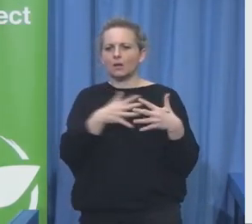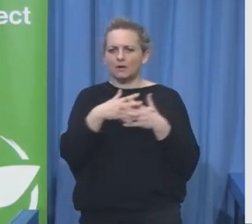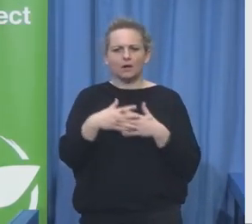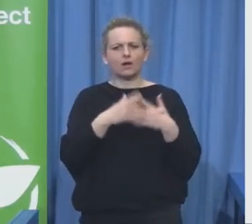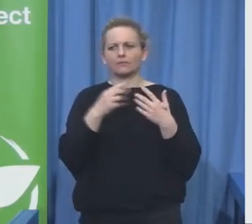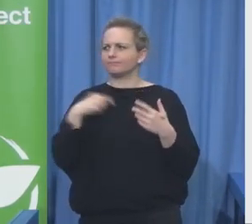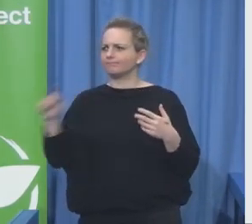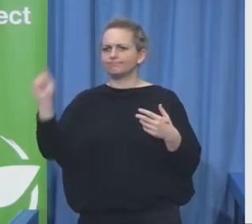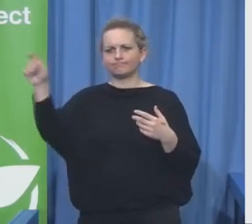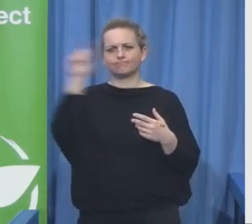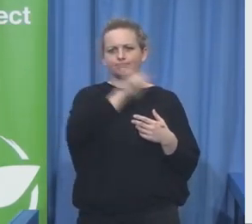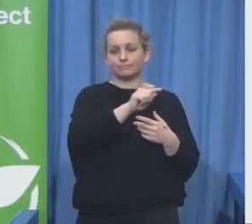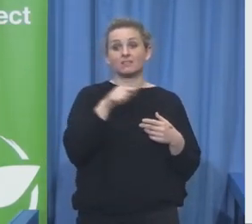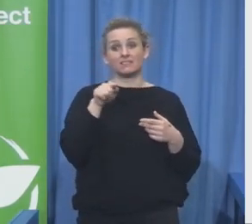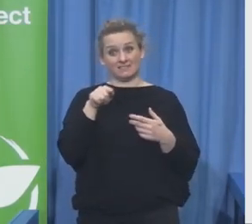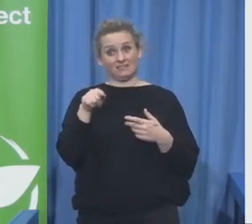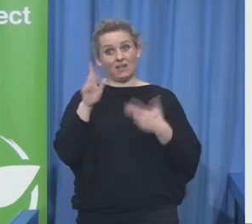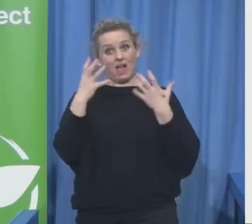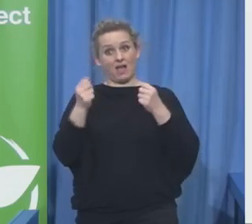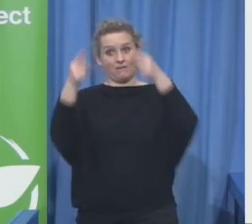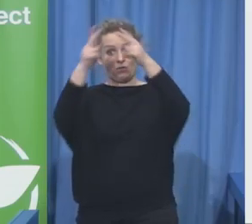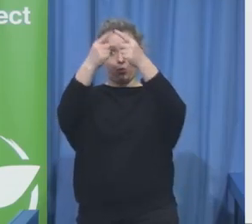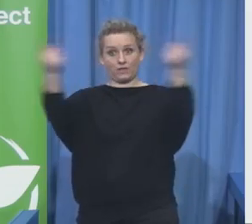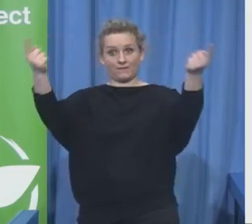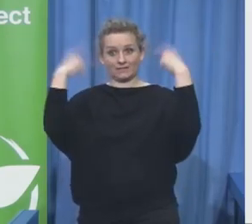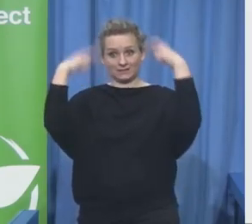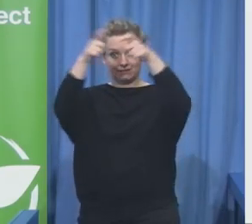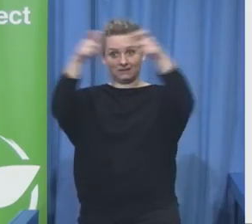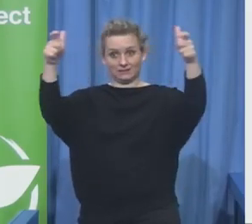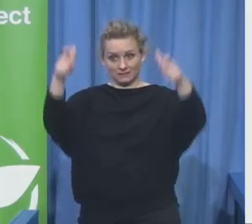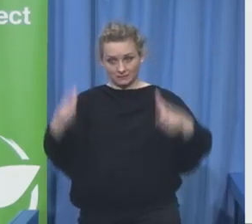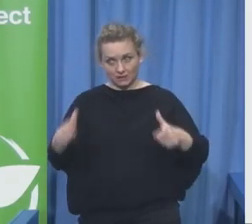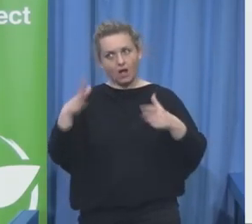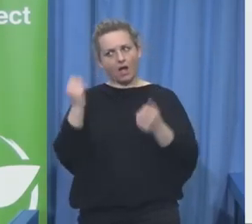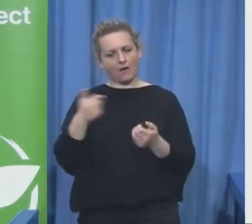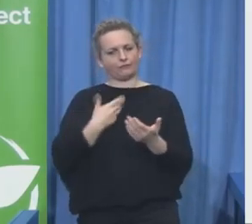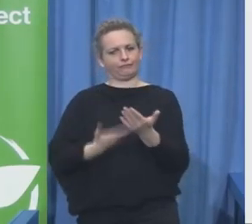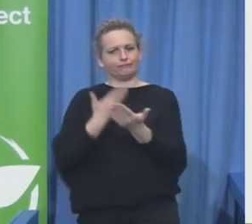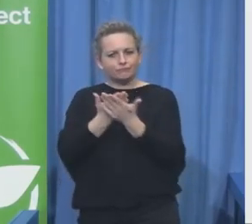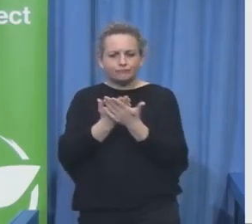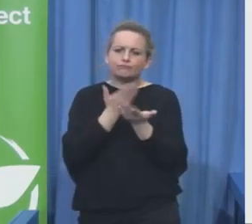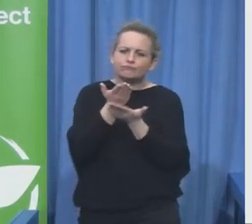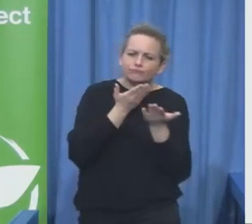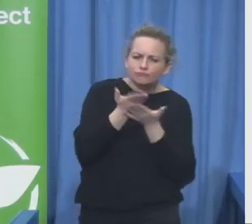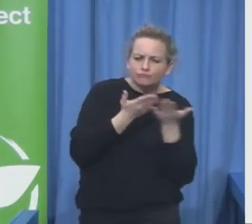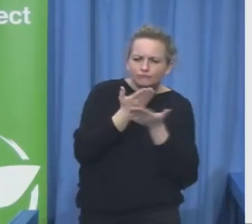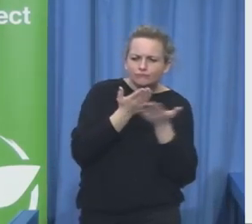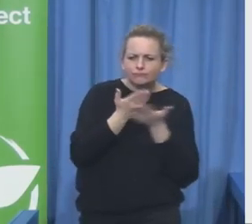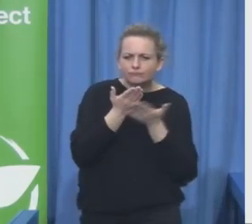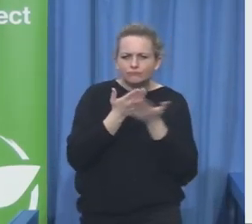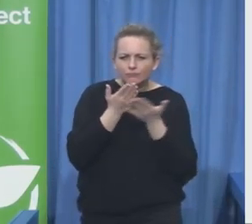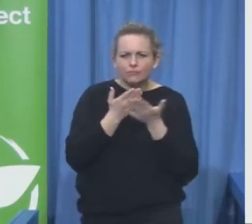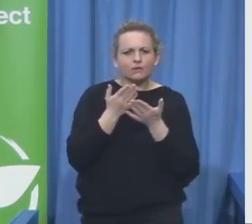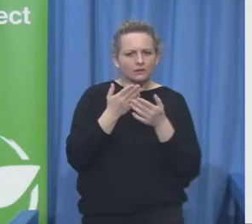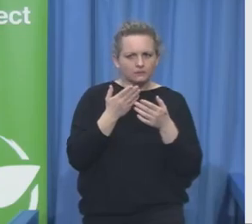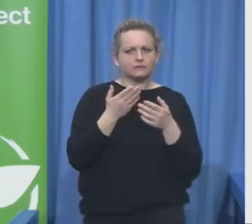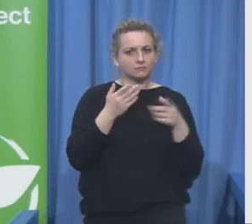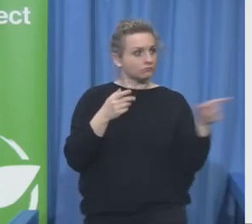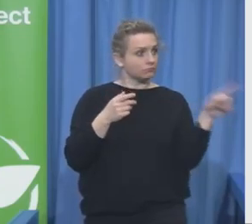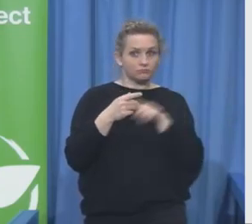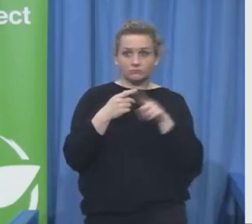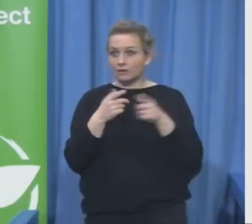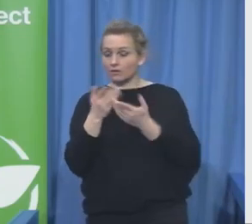is 25. When she was in her last year of university a few years ago, she went to try to get internships and get jobs,